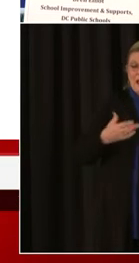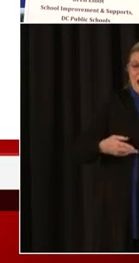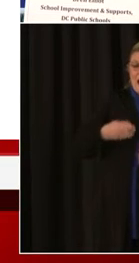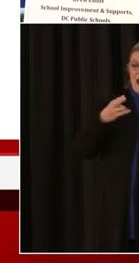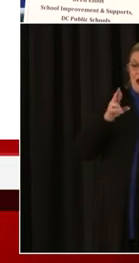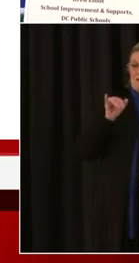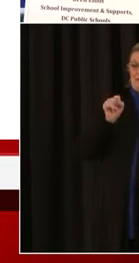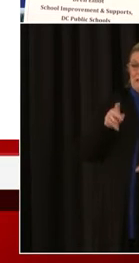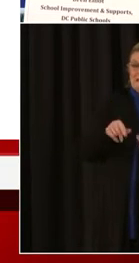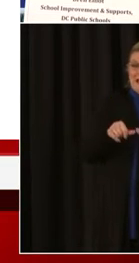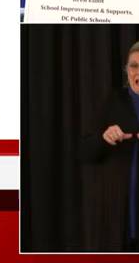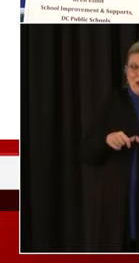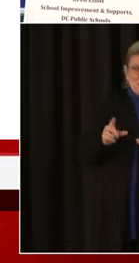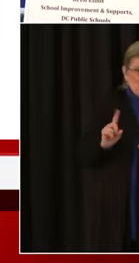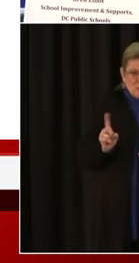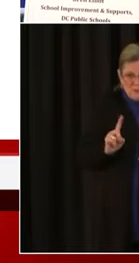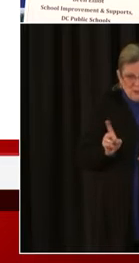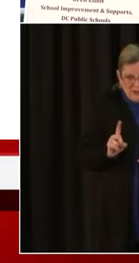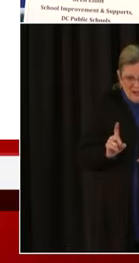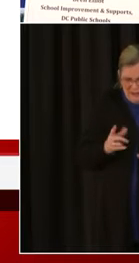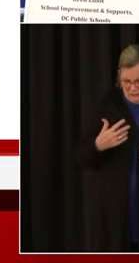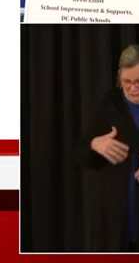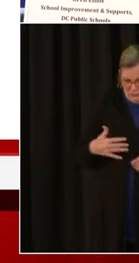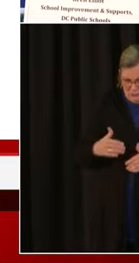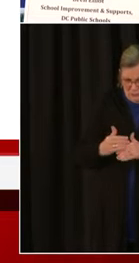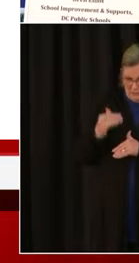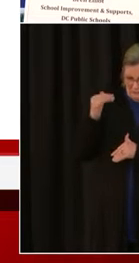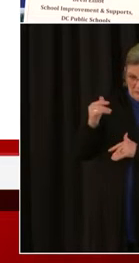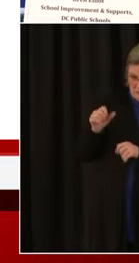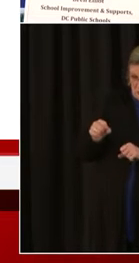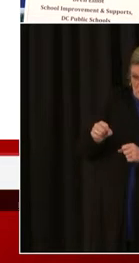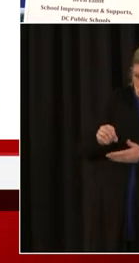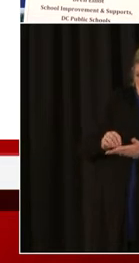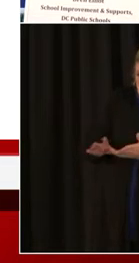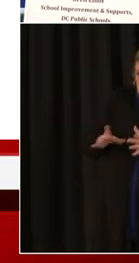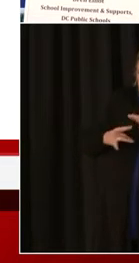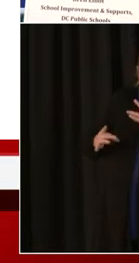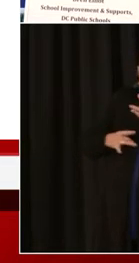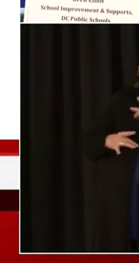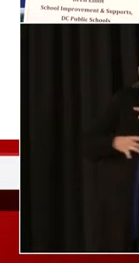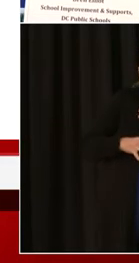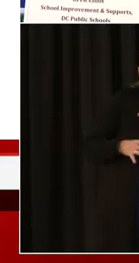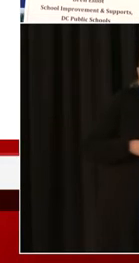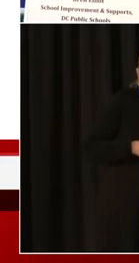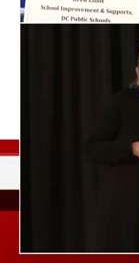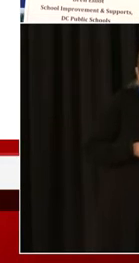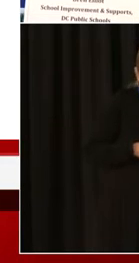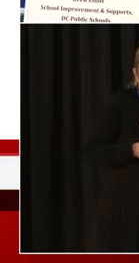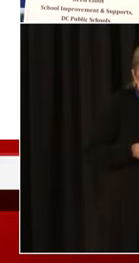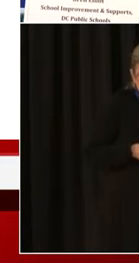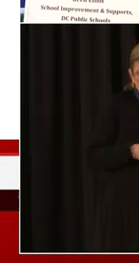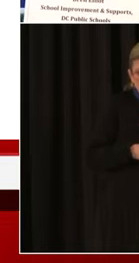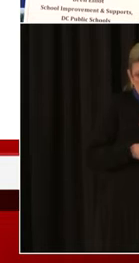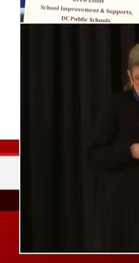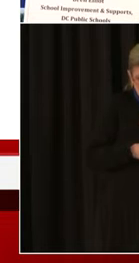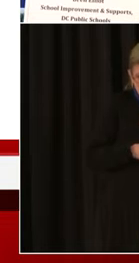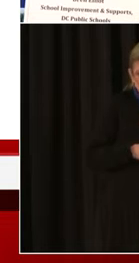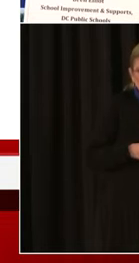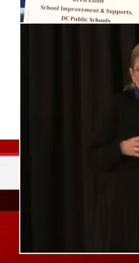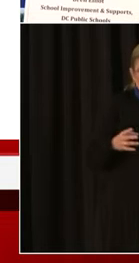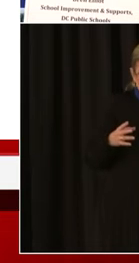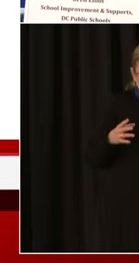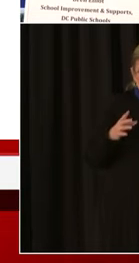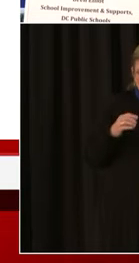areas where there is a greater potential for their students to become in contact with the